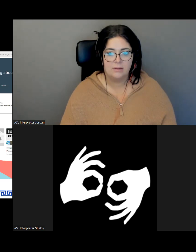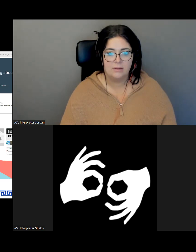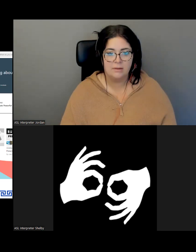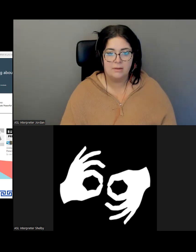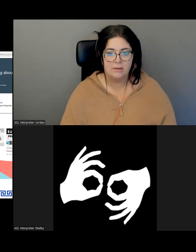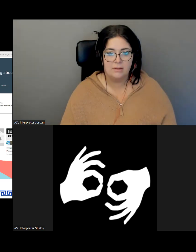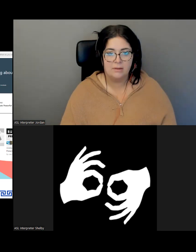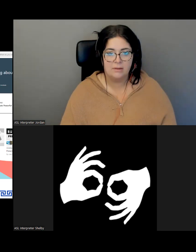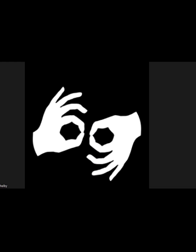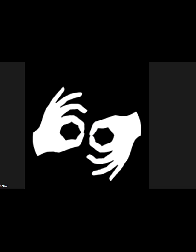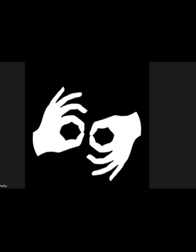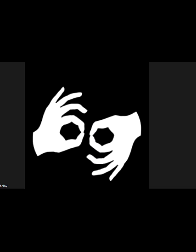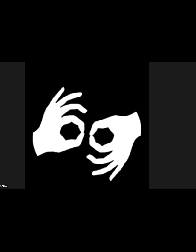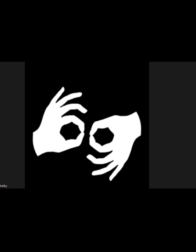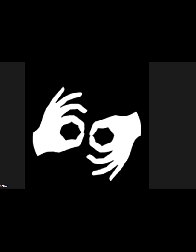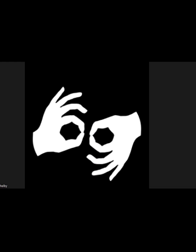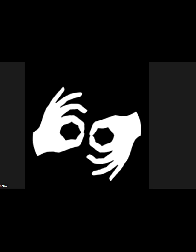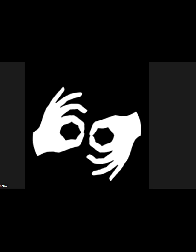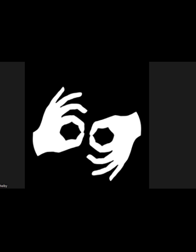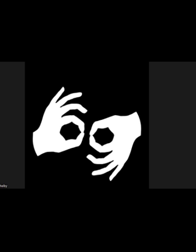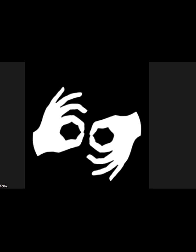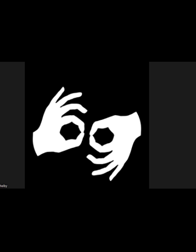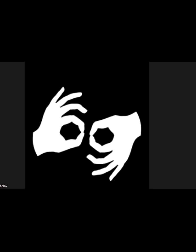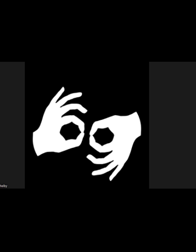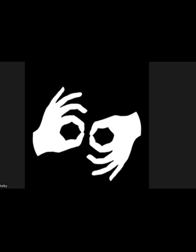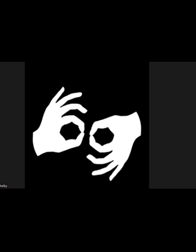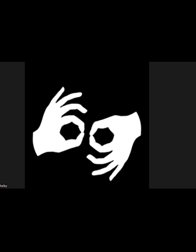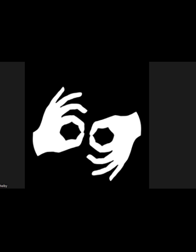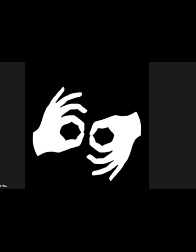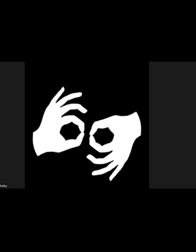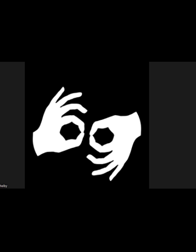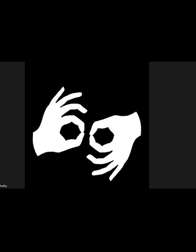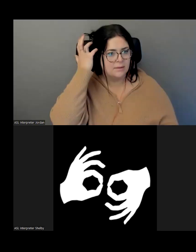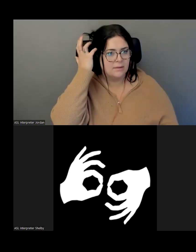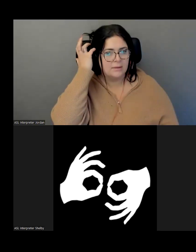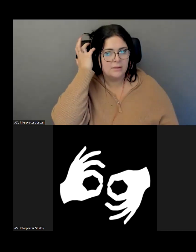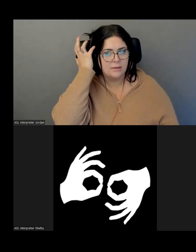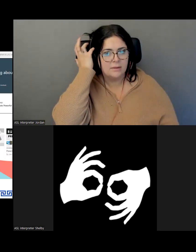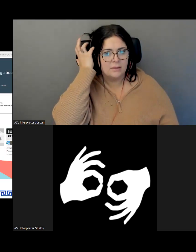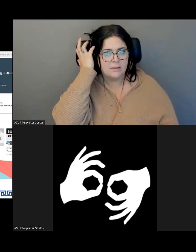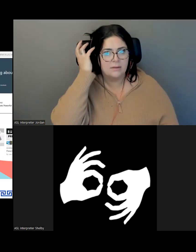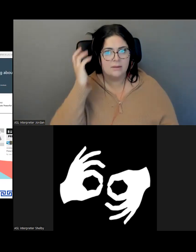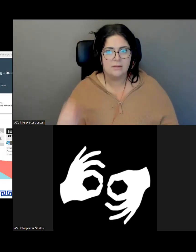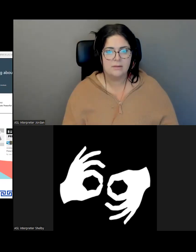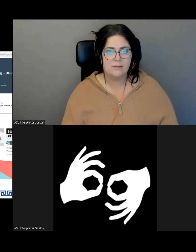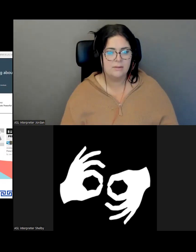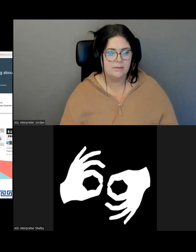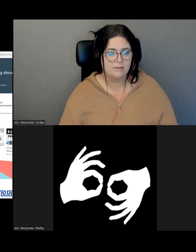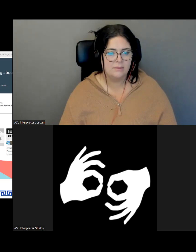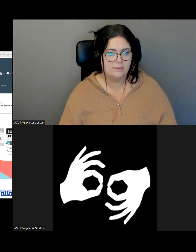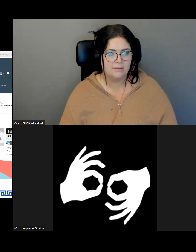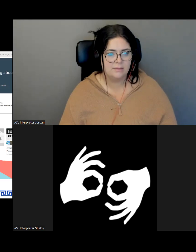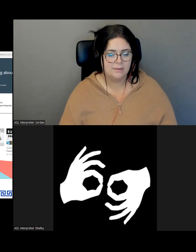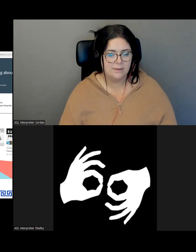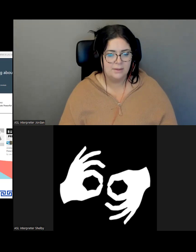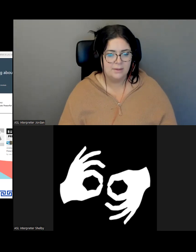One sec. It's not letting me shift slides. It's okay. I think it's something going on with Zoom here today. That's quite